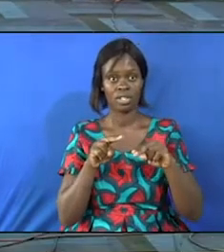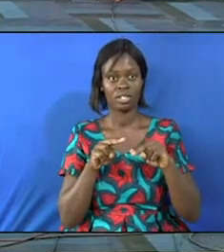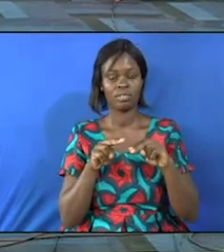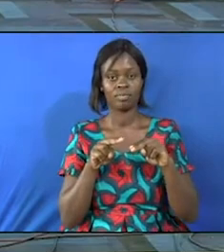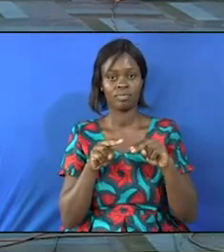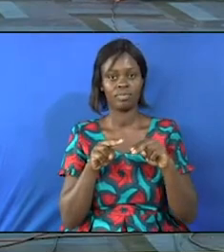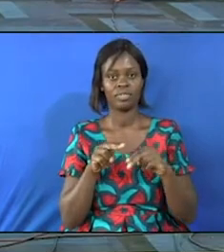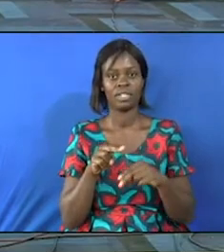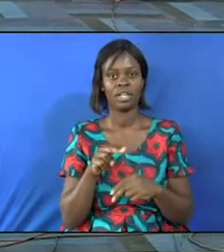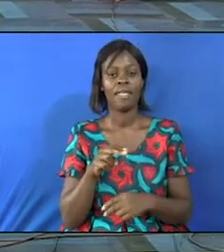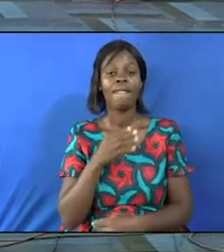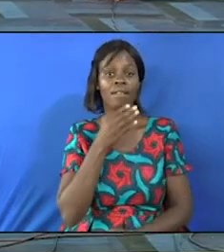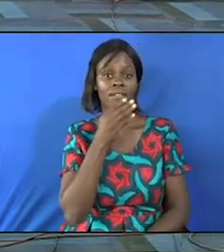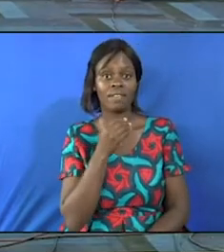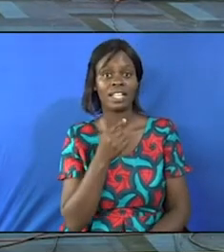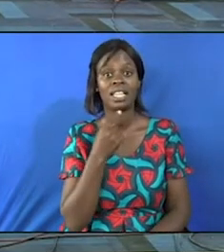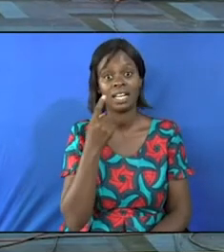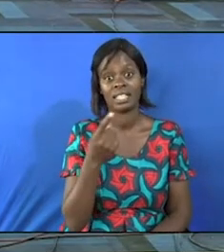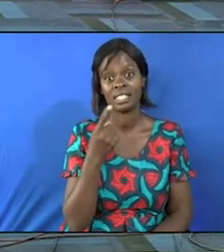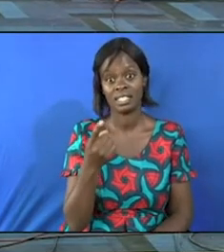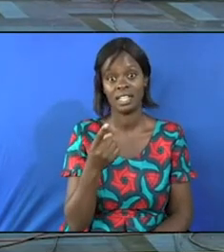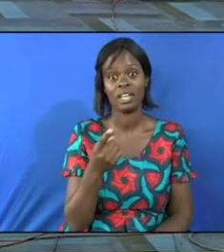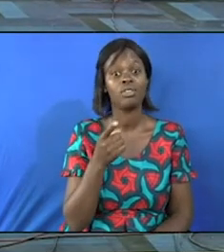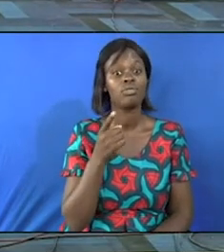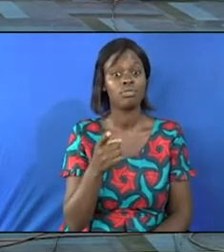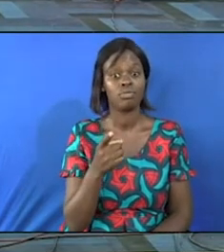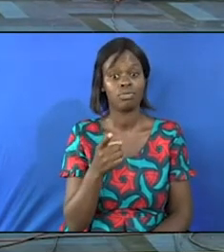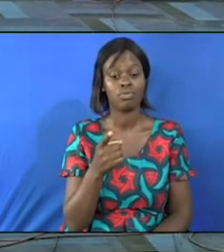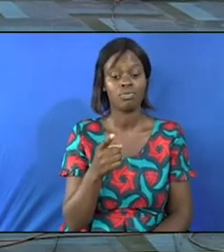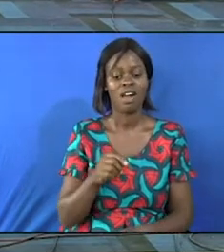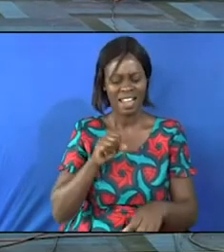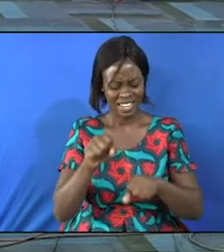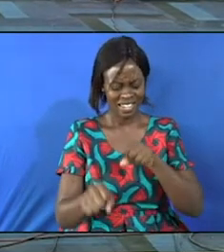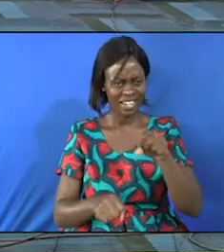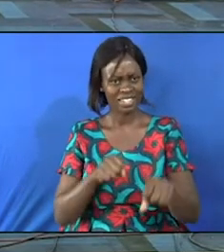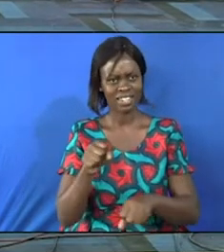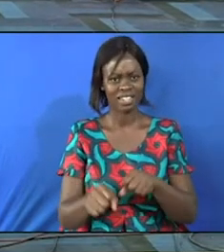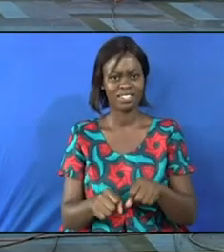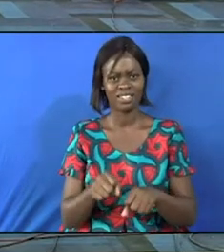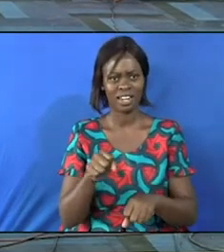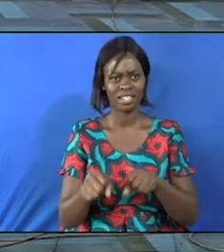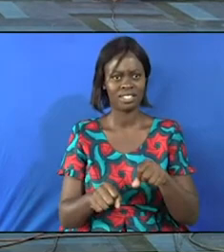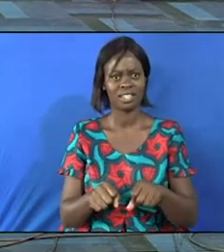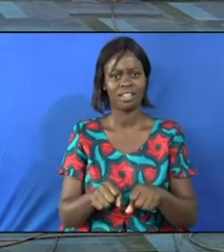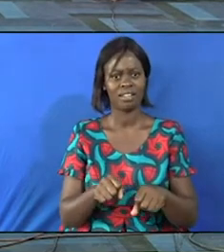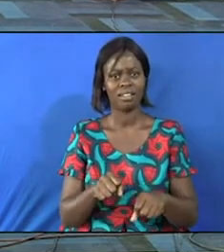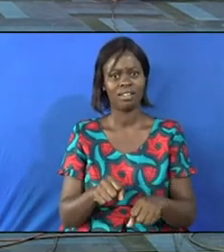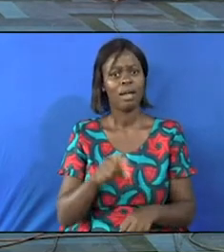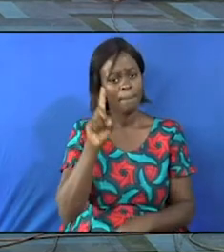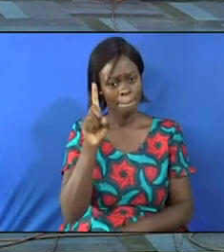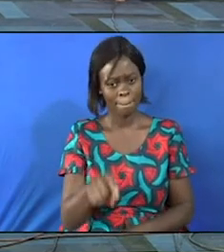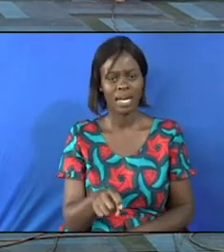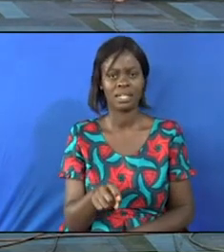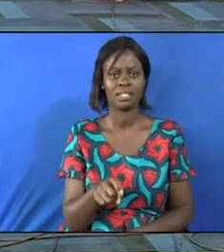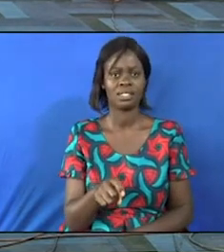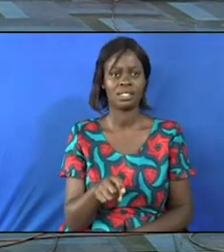good idea. That if you do not ride your bicycle along the neighborhood and get to enjoy the wind on your face,